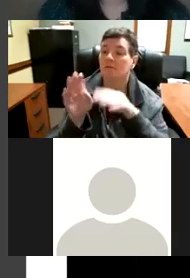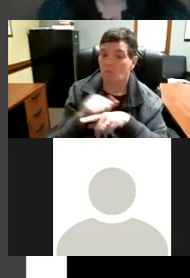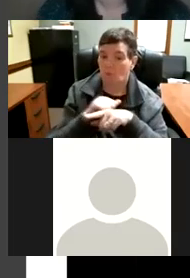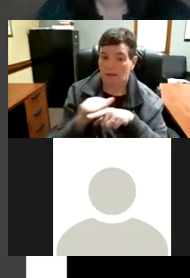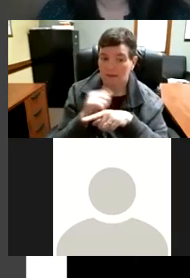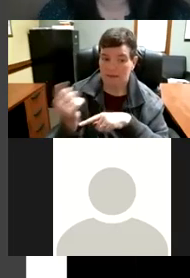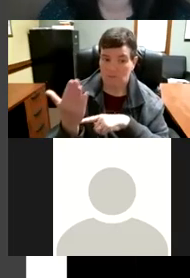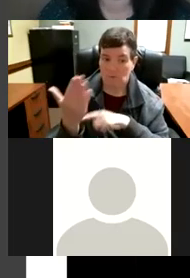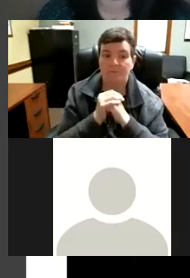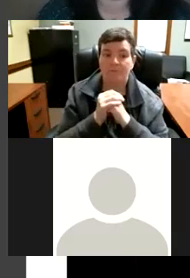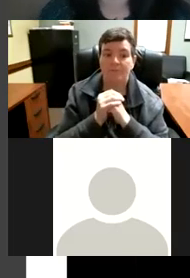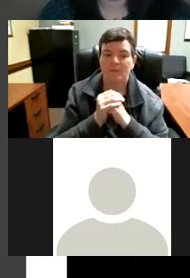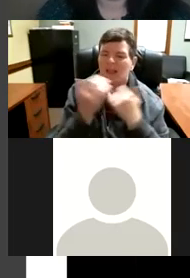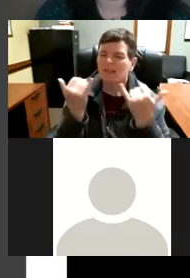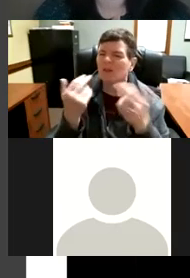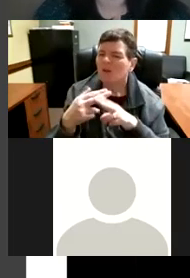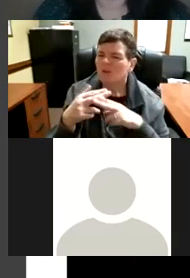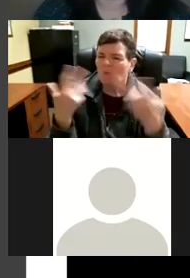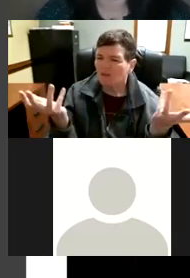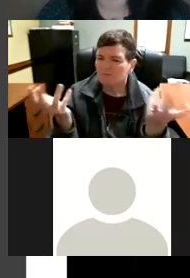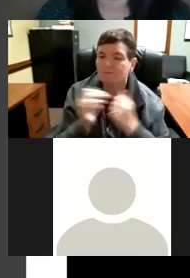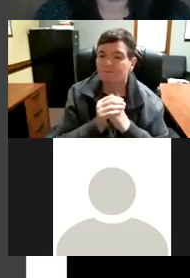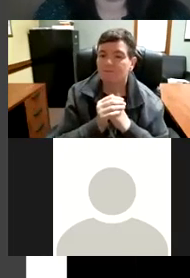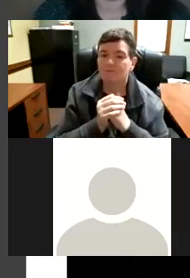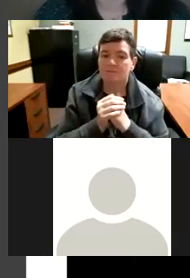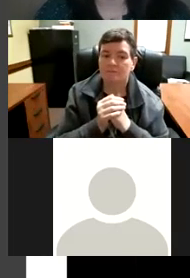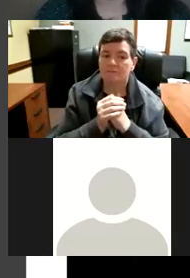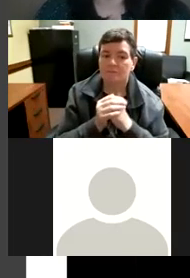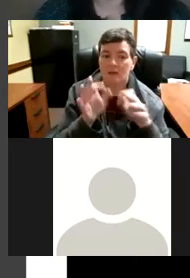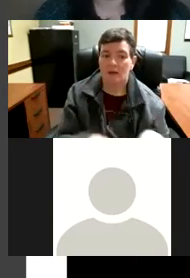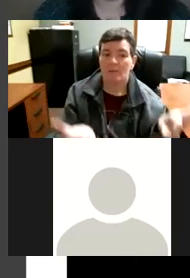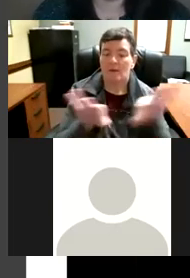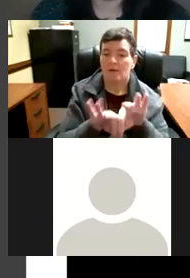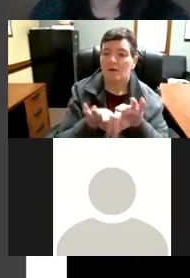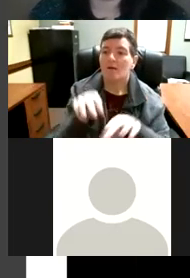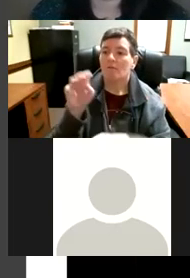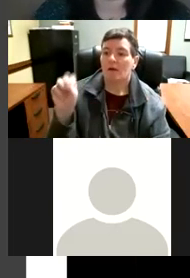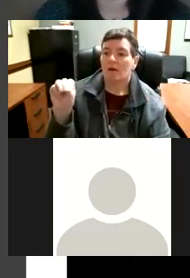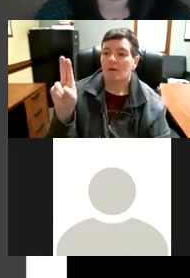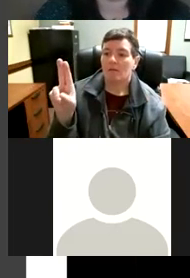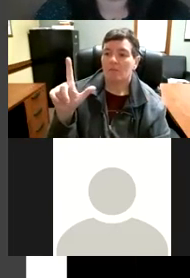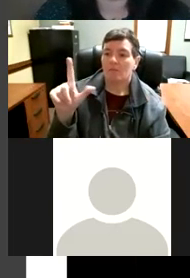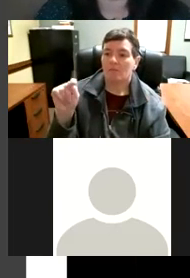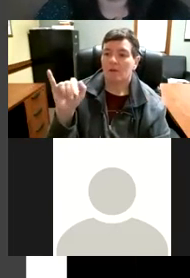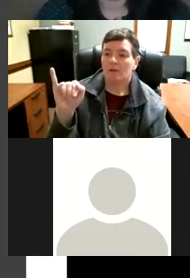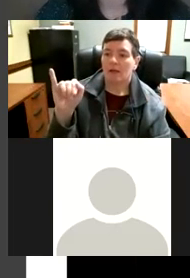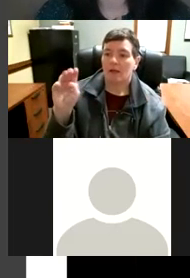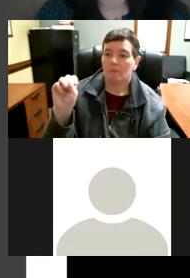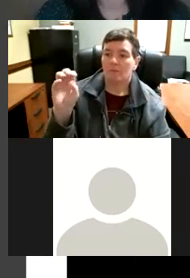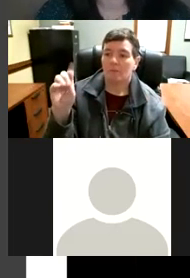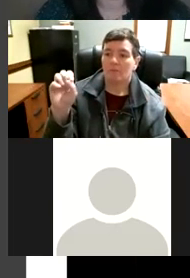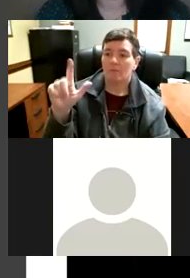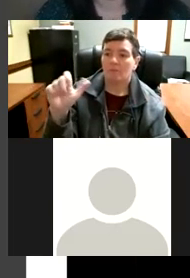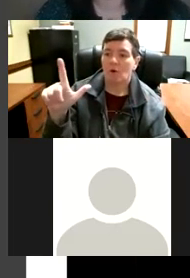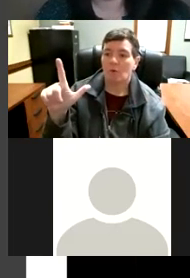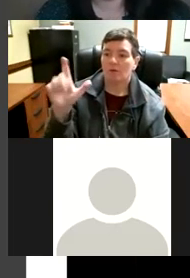morning. And this one is the importance of using multimodal communication with our students. So